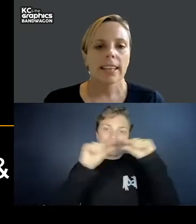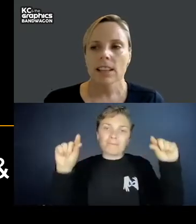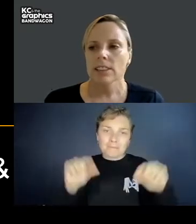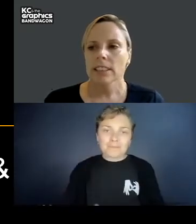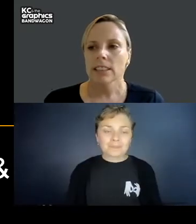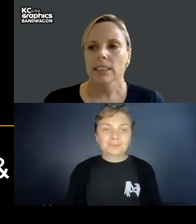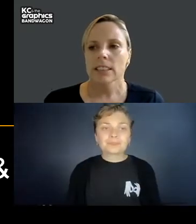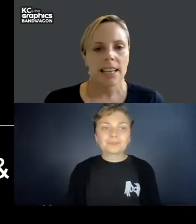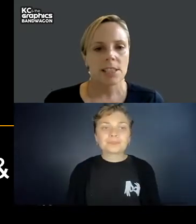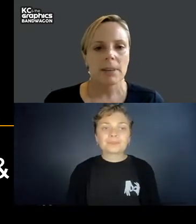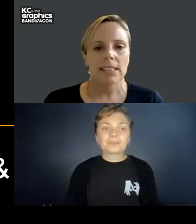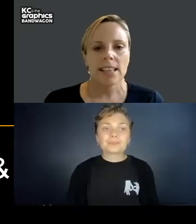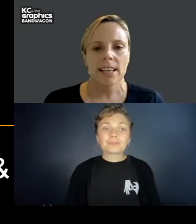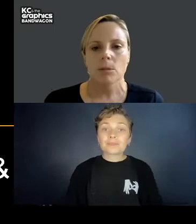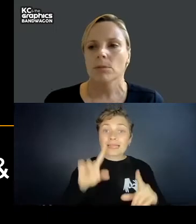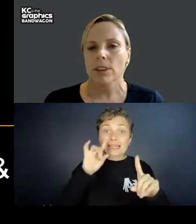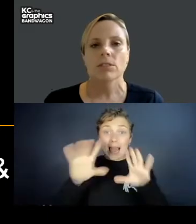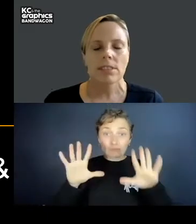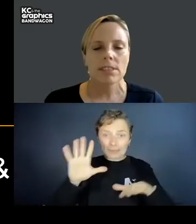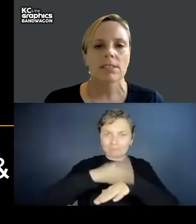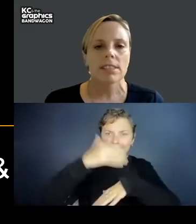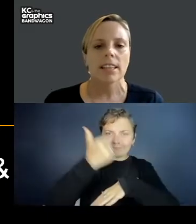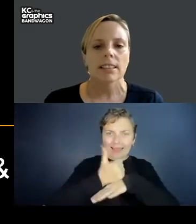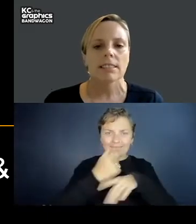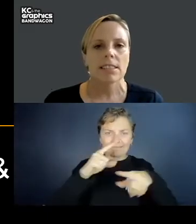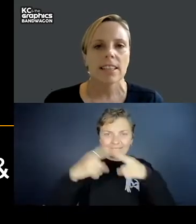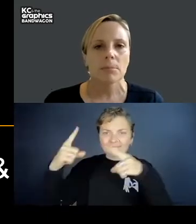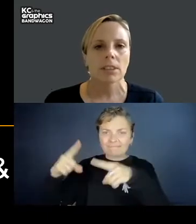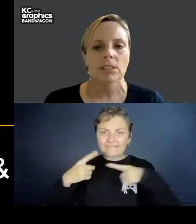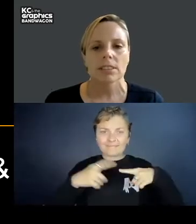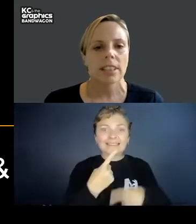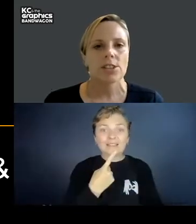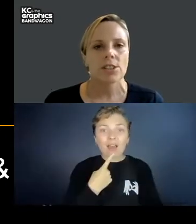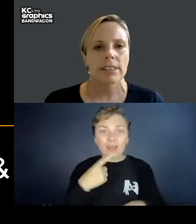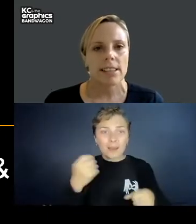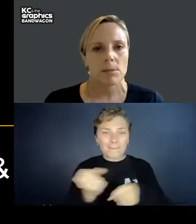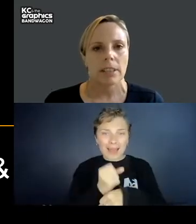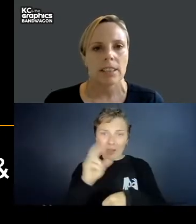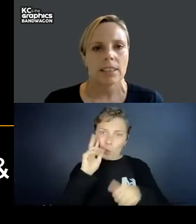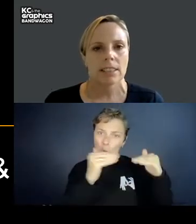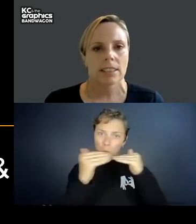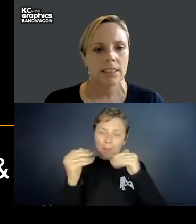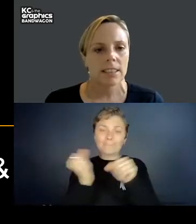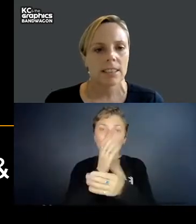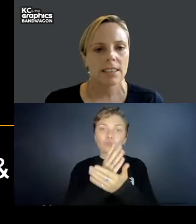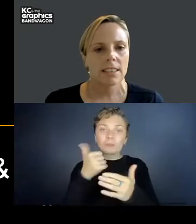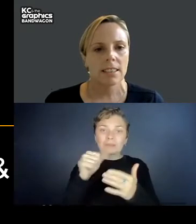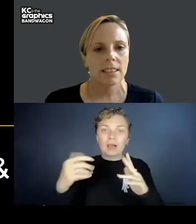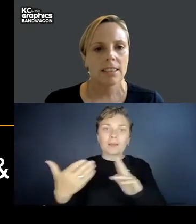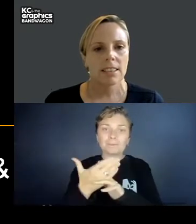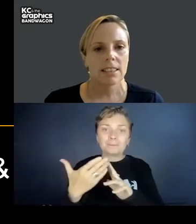The gallery has been set up with all the styles needed to keep the look and ensure accessibility.